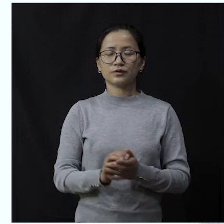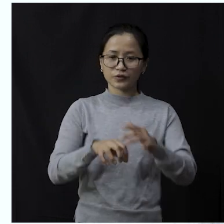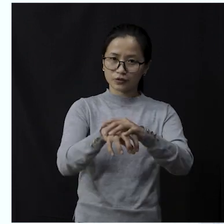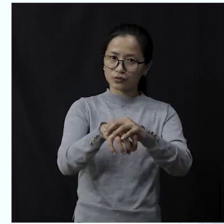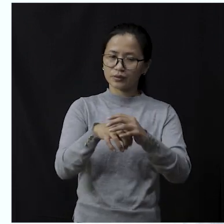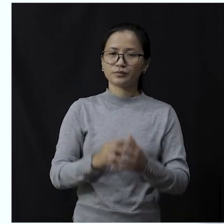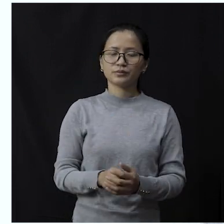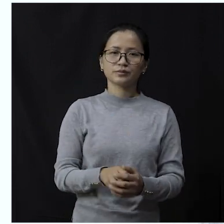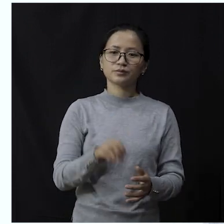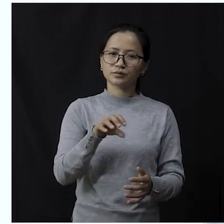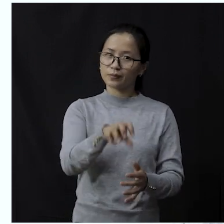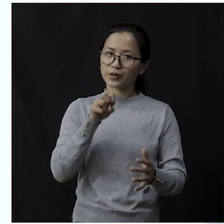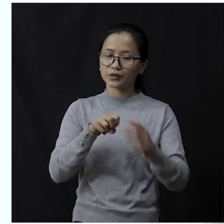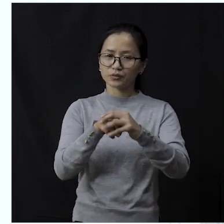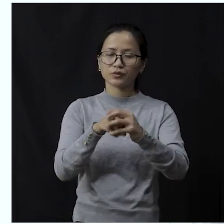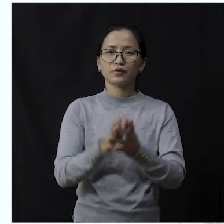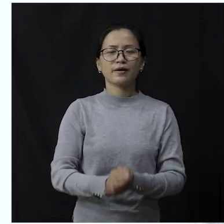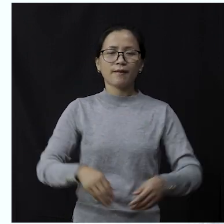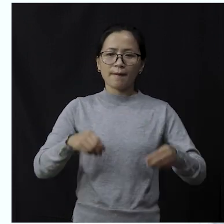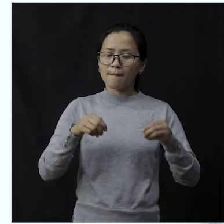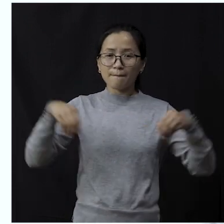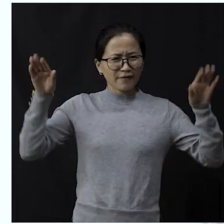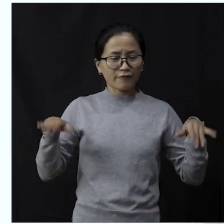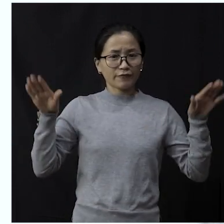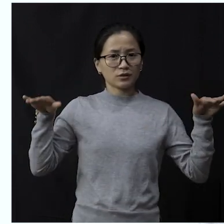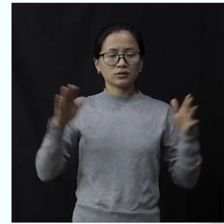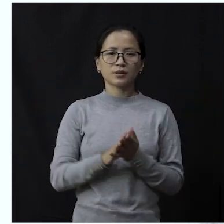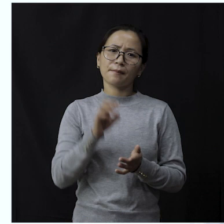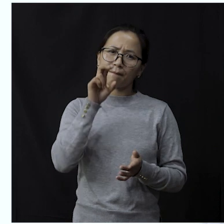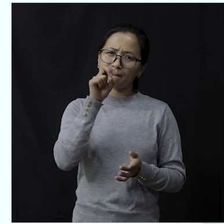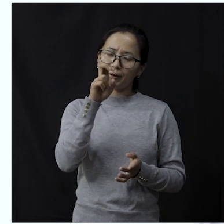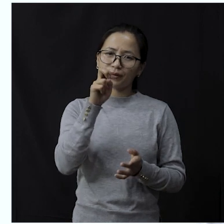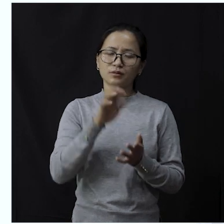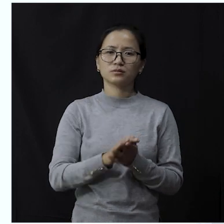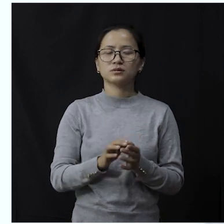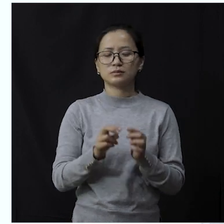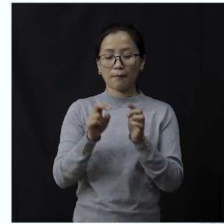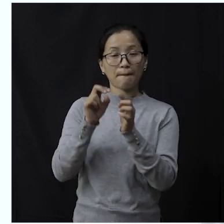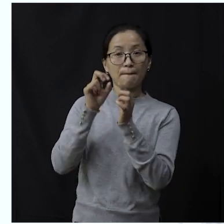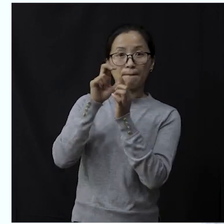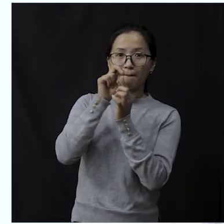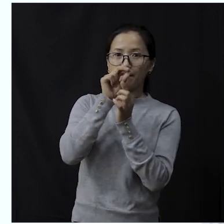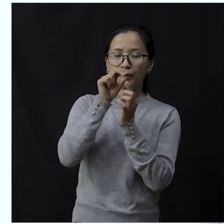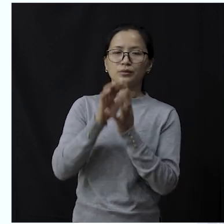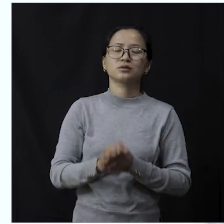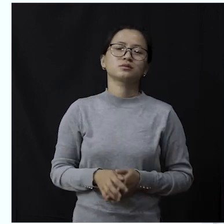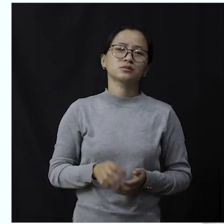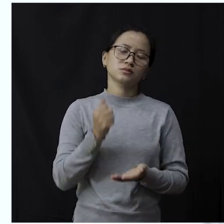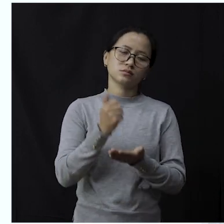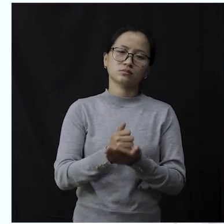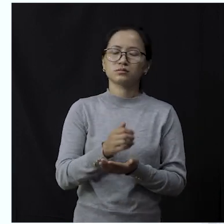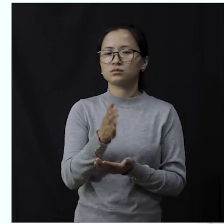trap by fluttering their wings, by pecking on the trap with their beaks, but they could